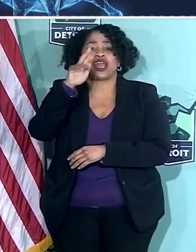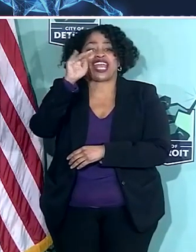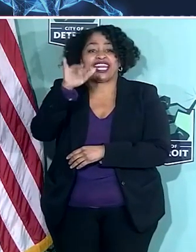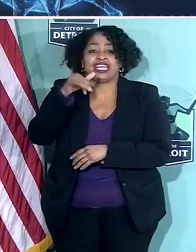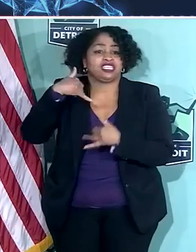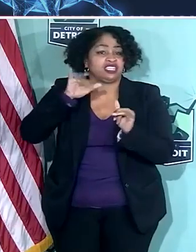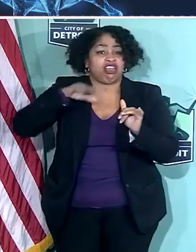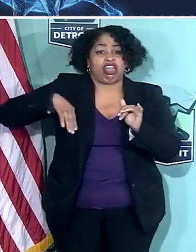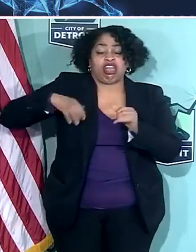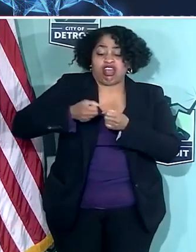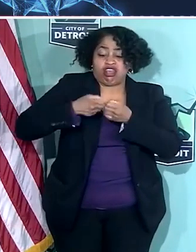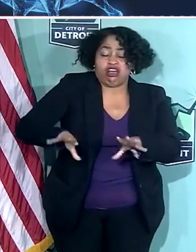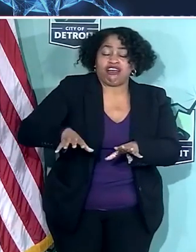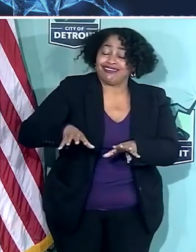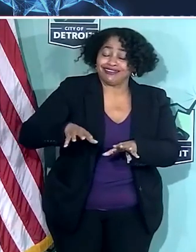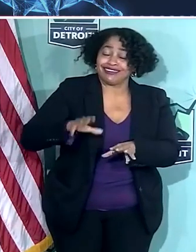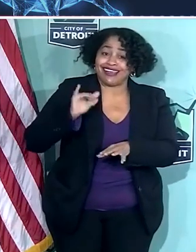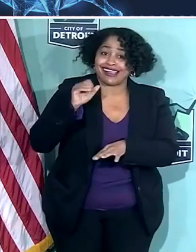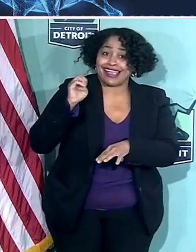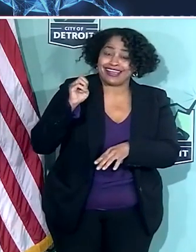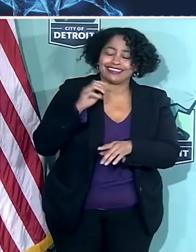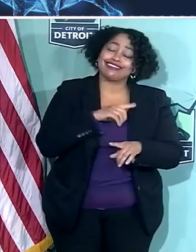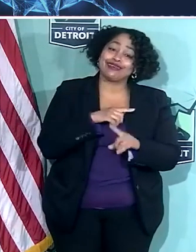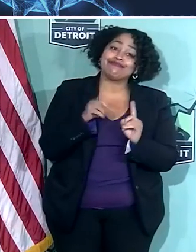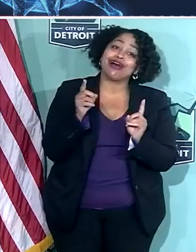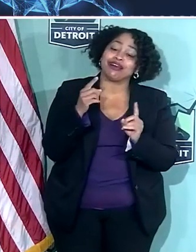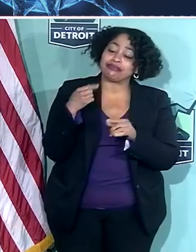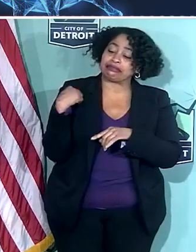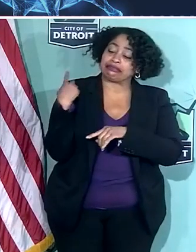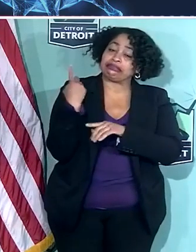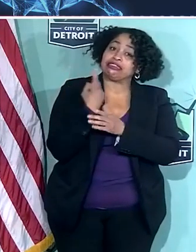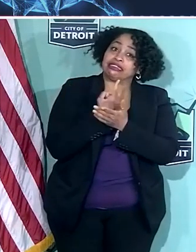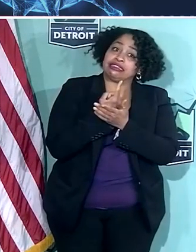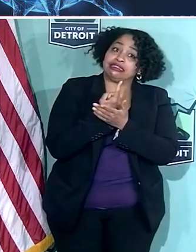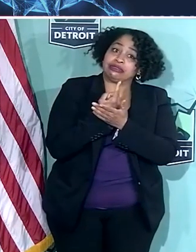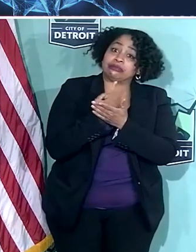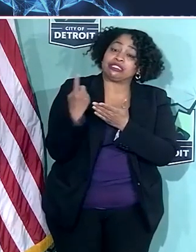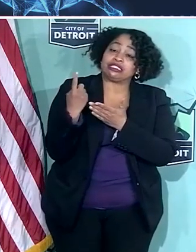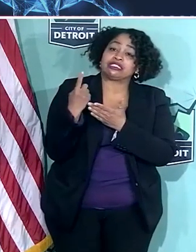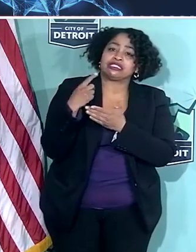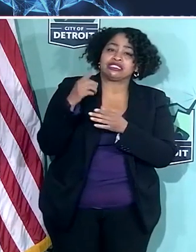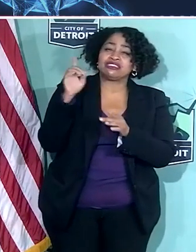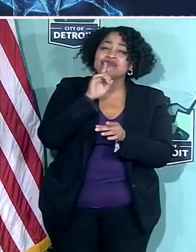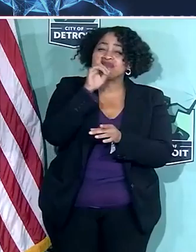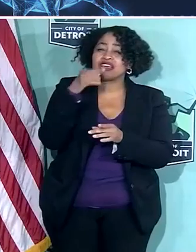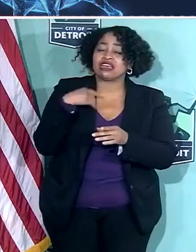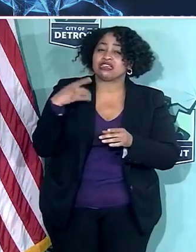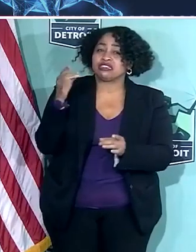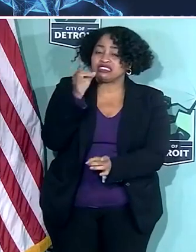not lost a case. But in the last week, there was a terrible